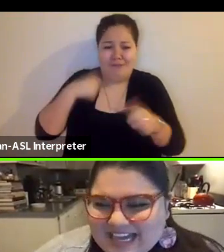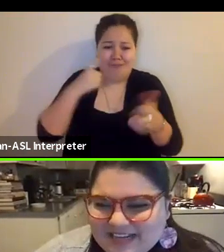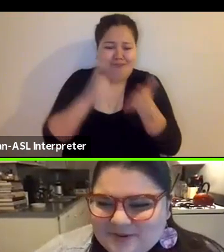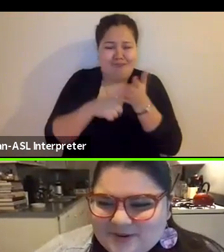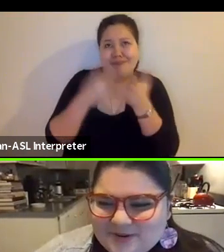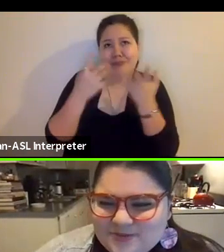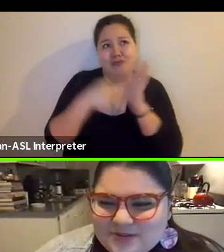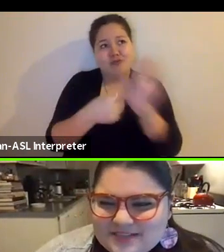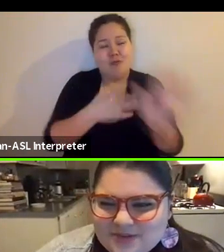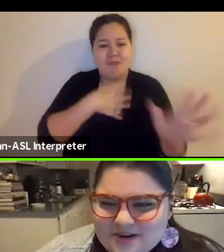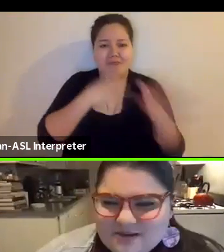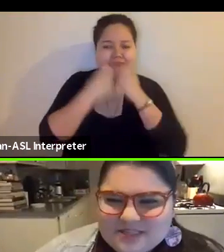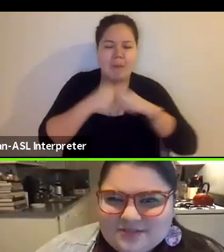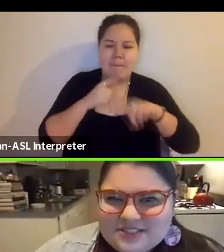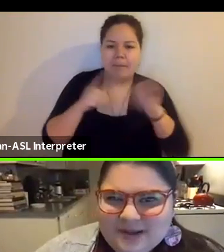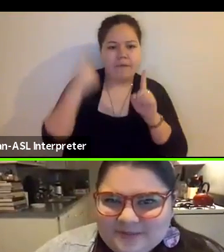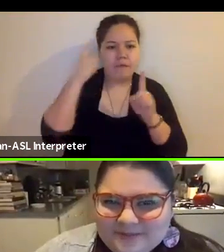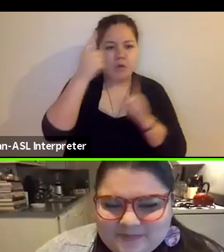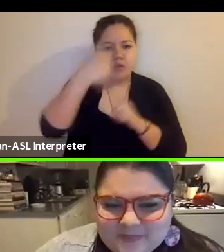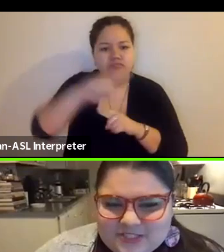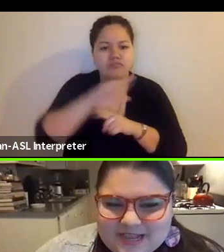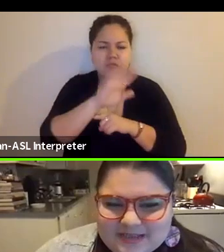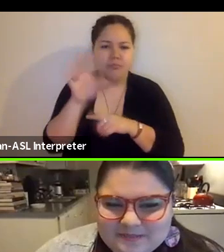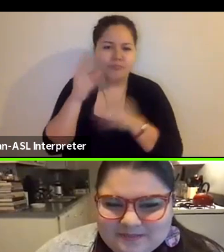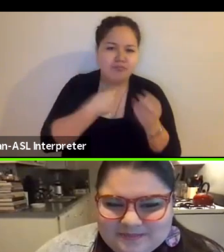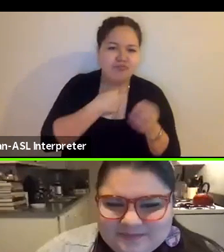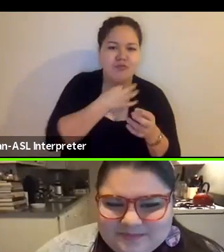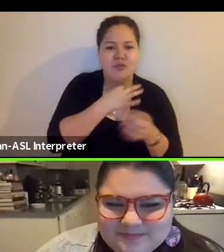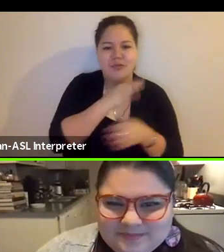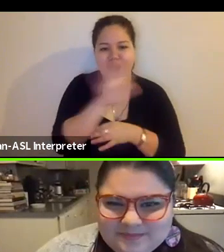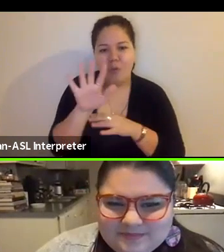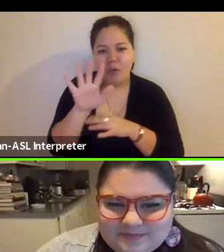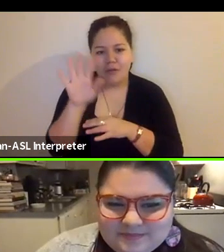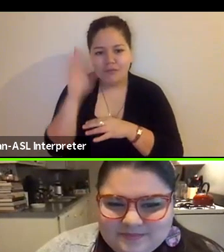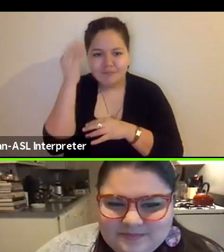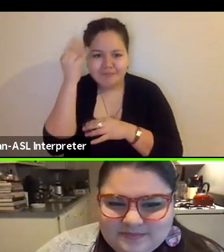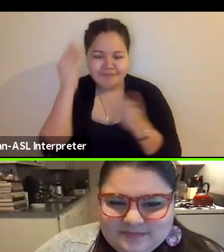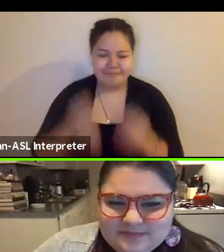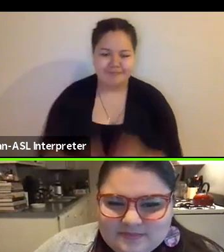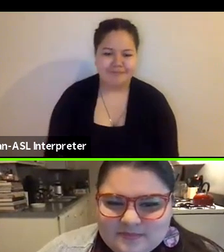but yeah, for the rest of y'all, I would love to know. Check.